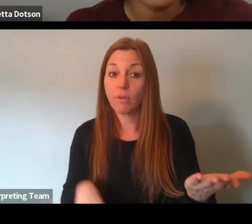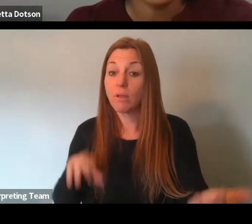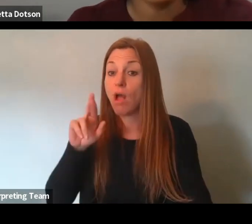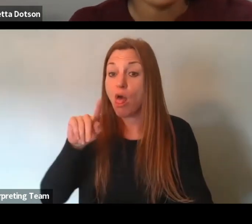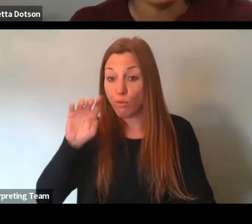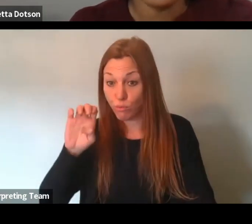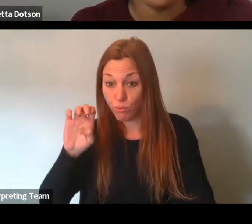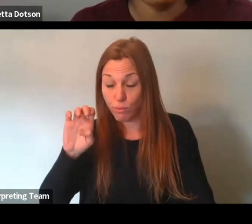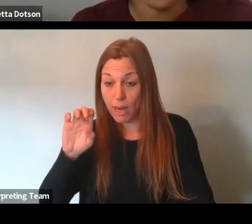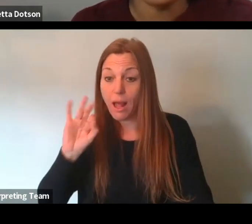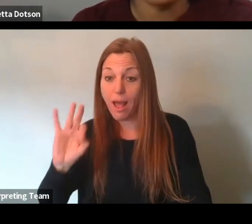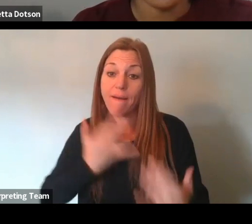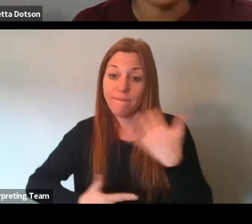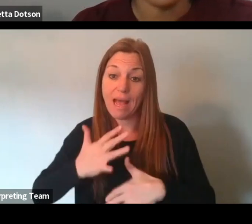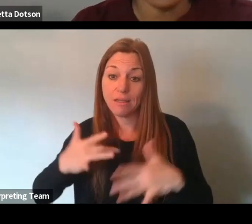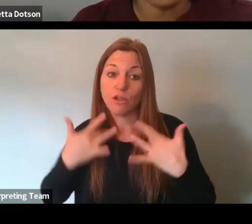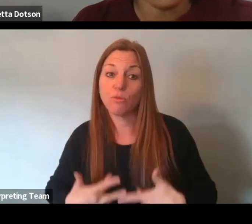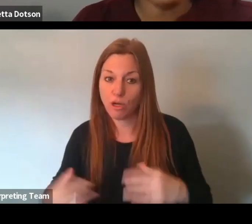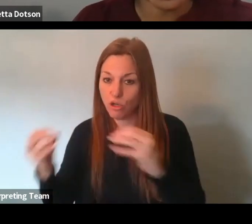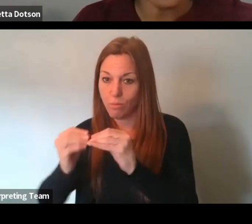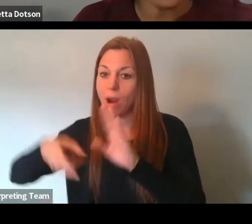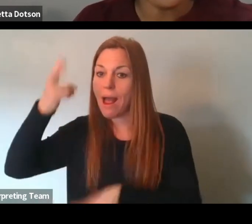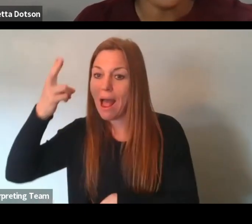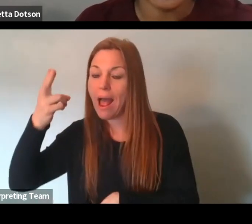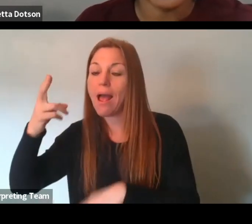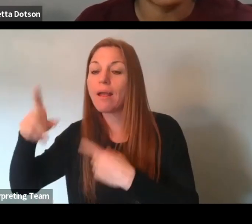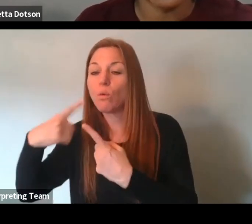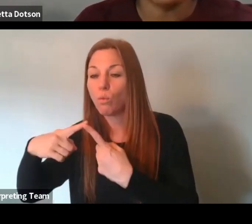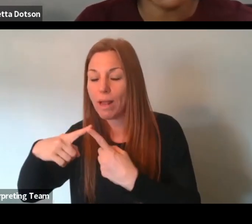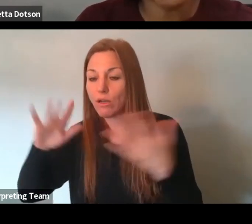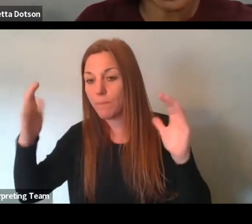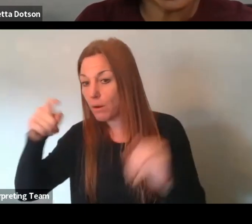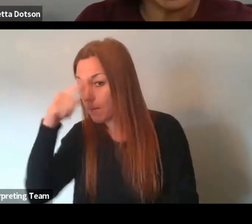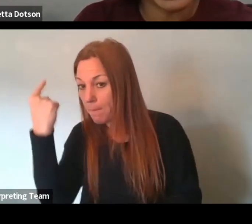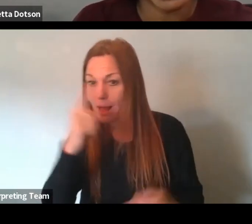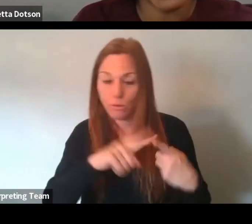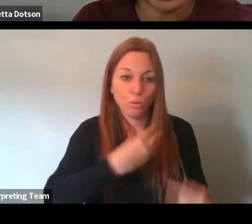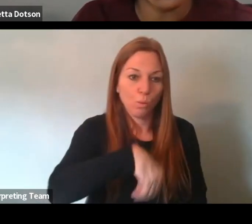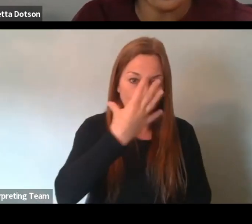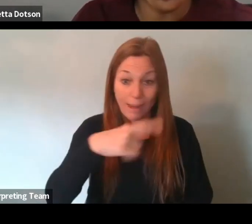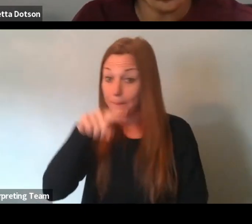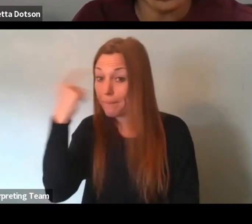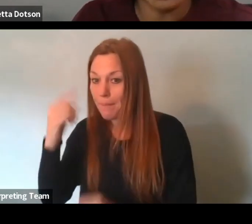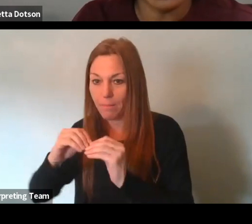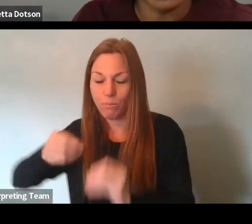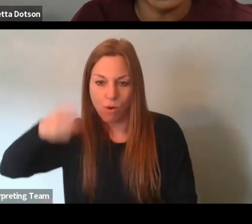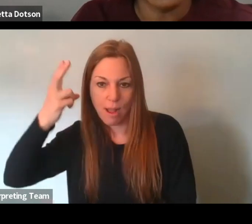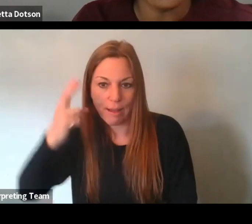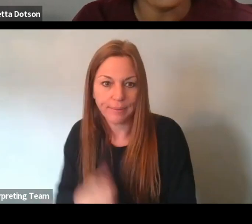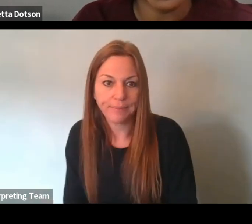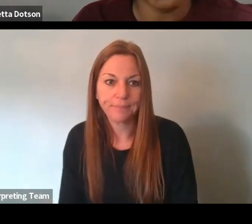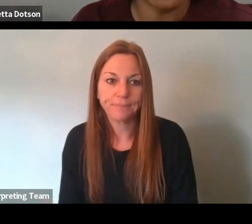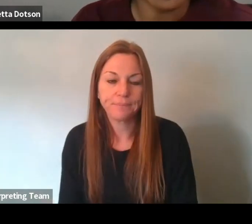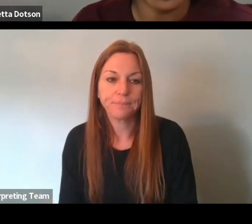white participants. They also found that there were other risk factors, such as being female,